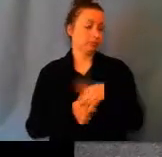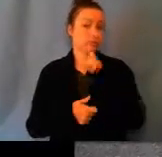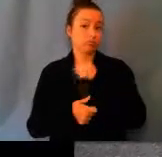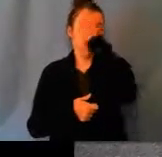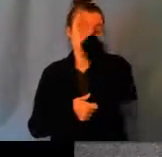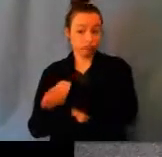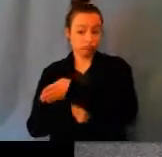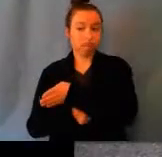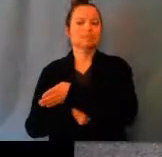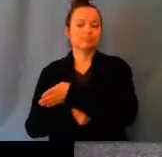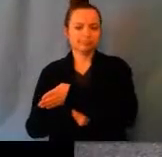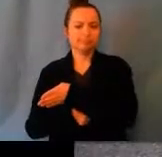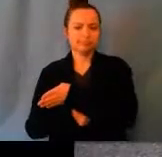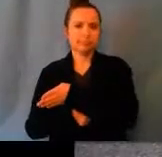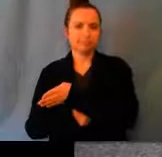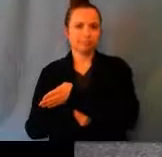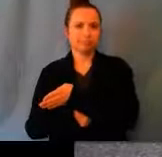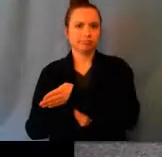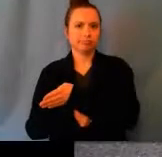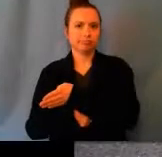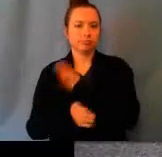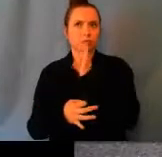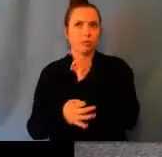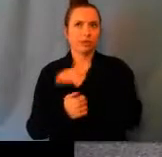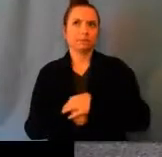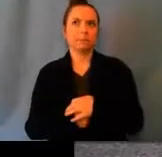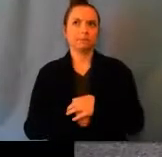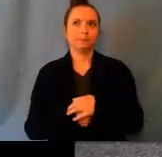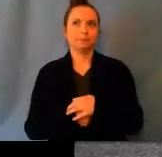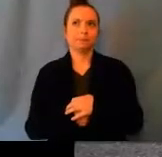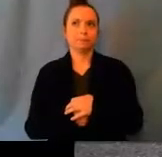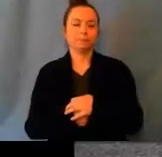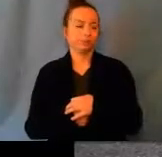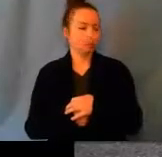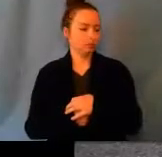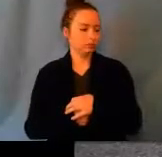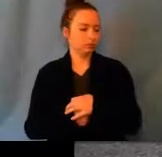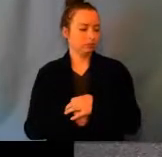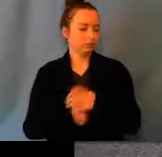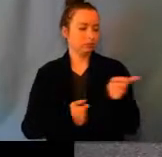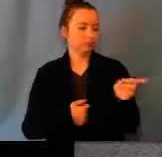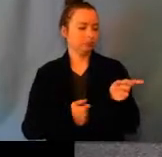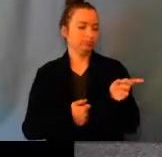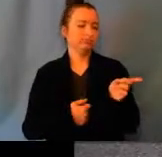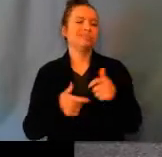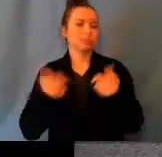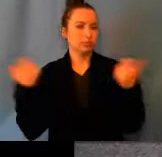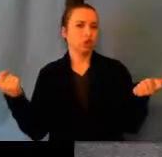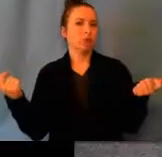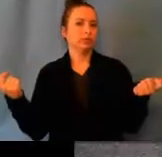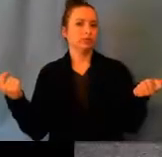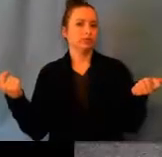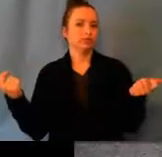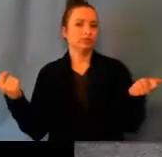up. They're both lined up at one end, so we're good to see. This one is longer. It keeps going.